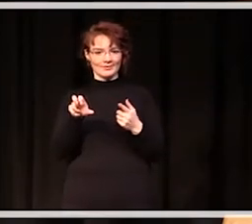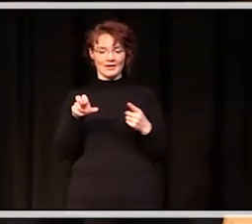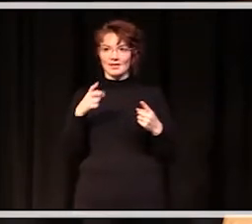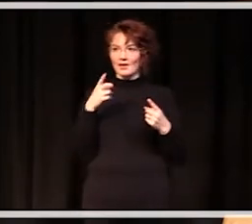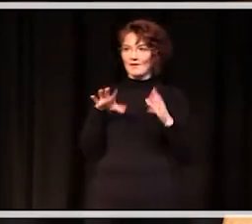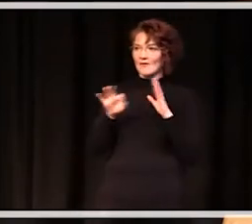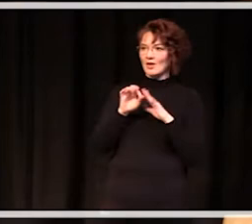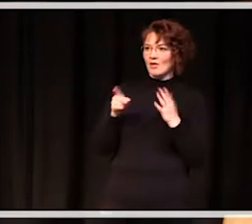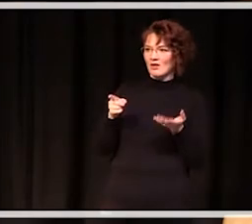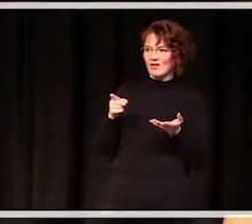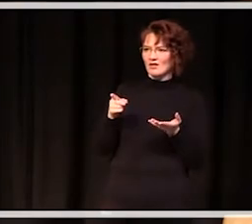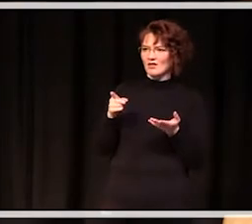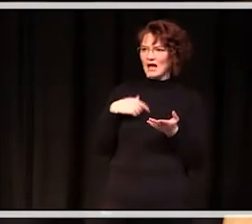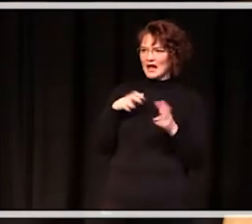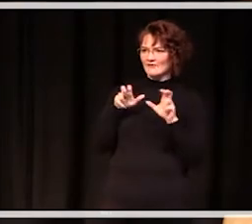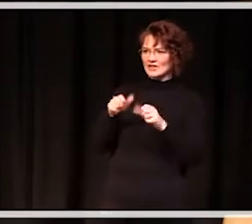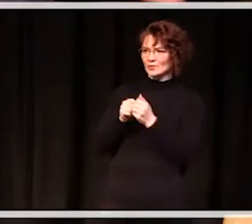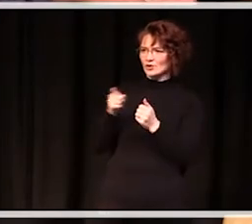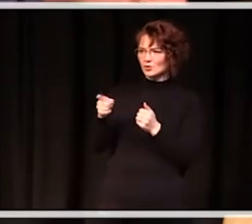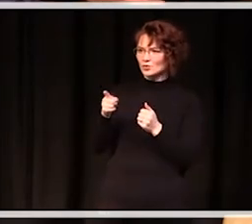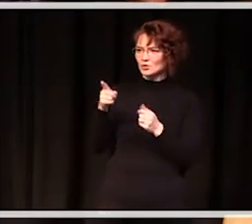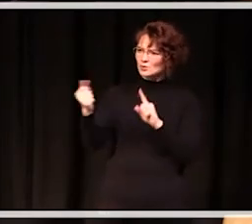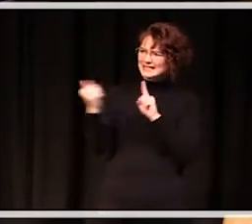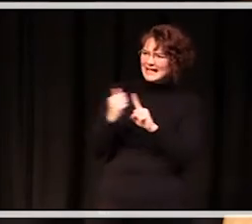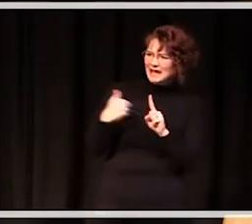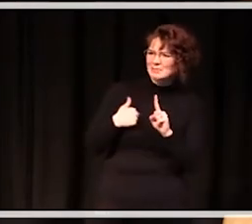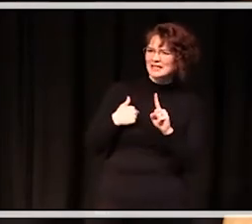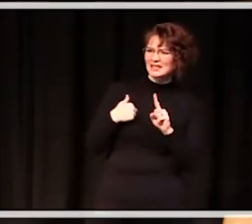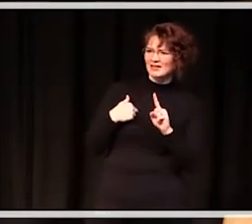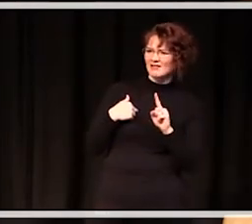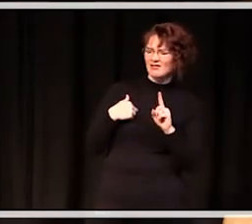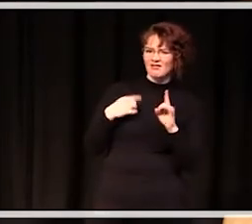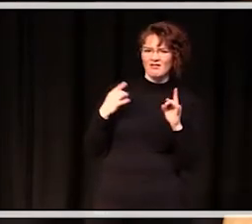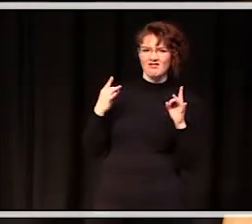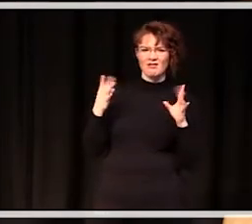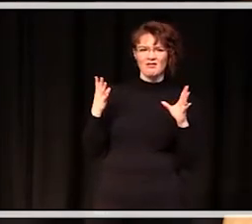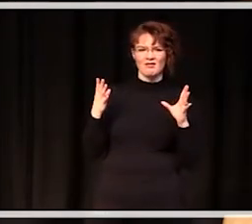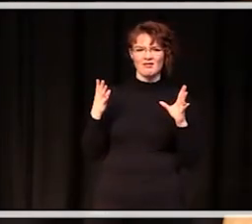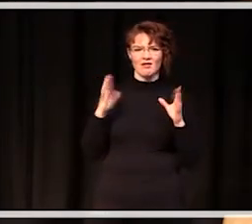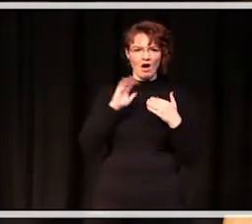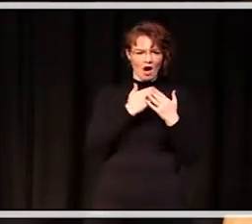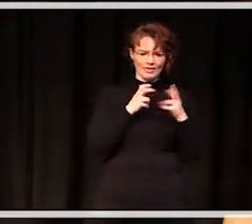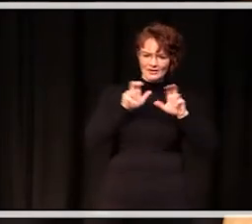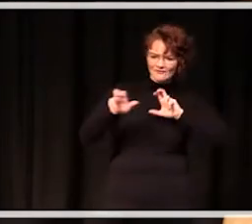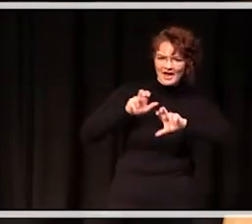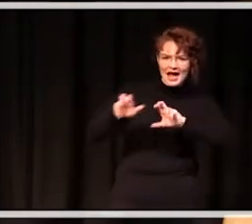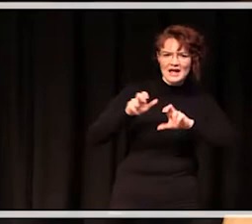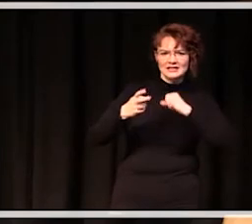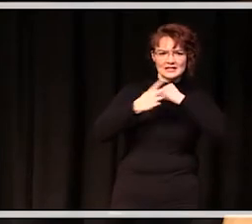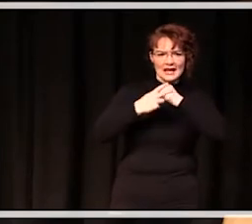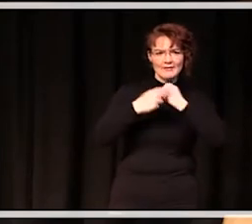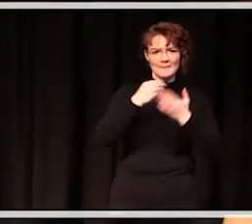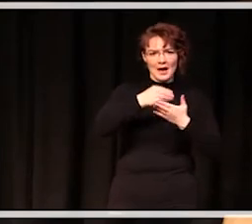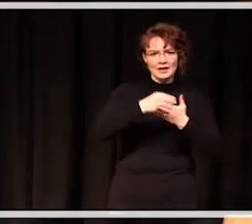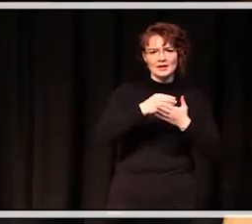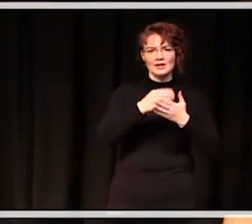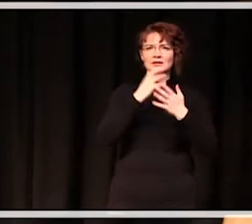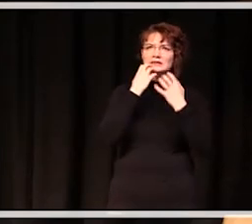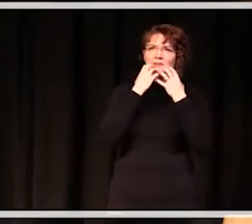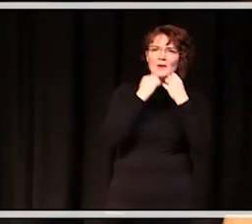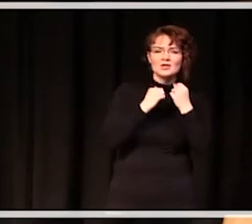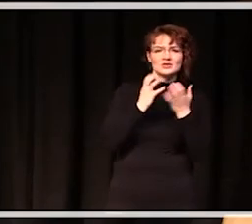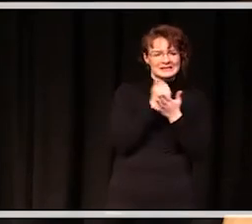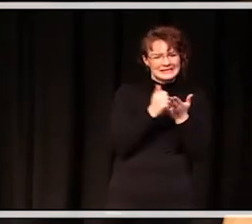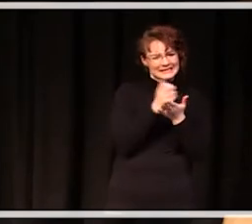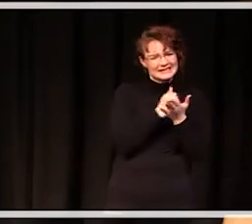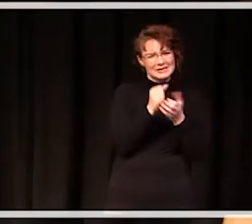out that they have been scammed. All that investment, all that saving of that precious